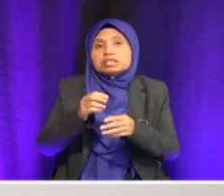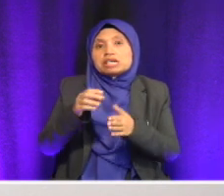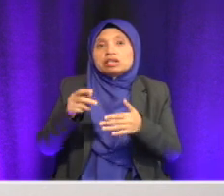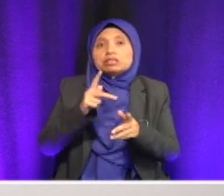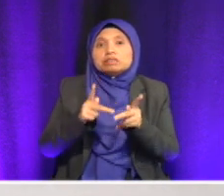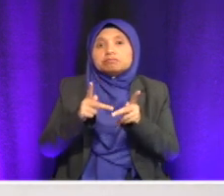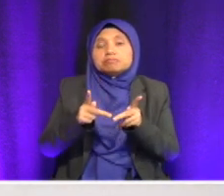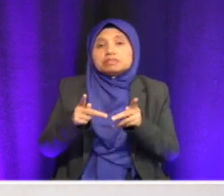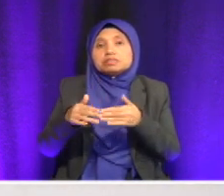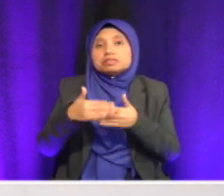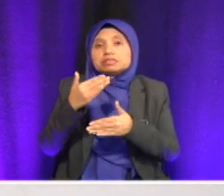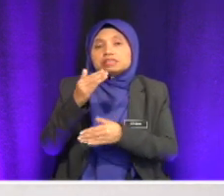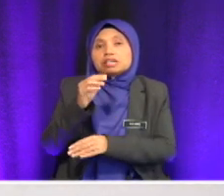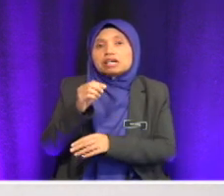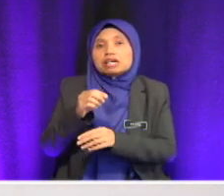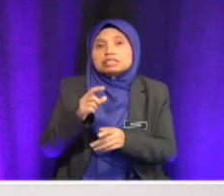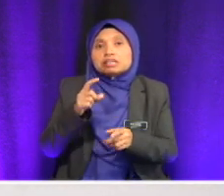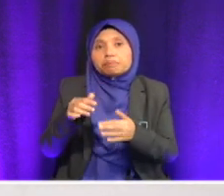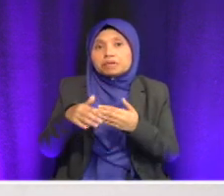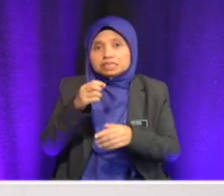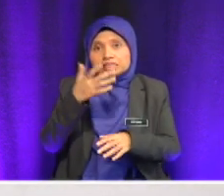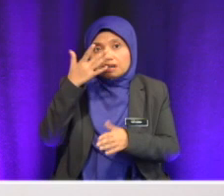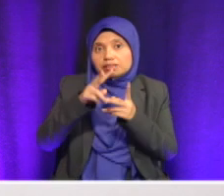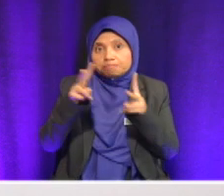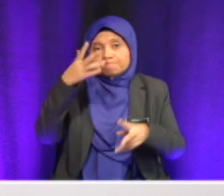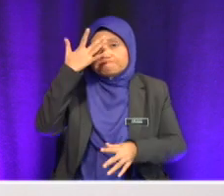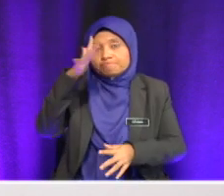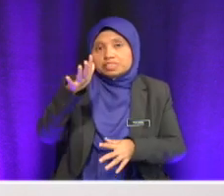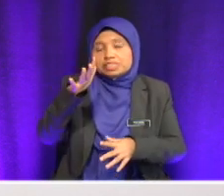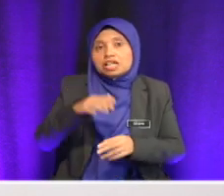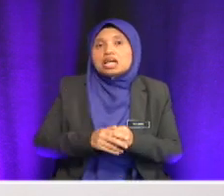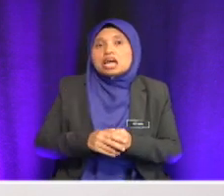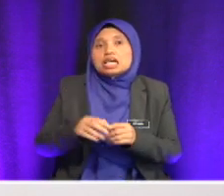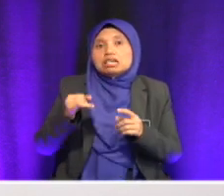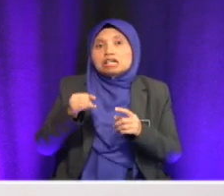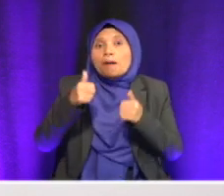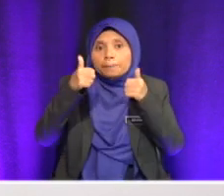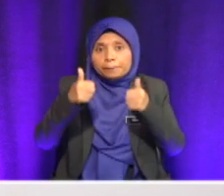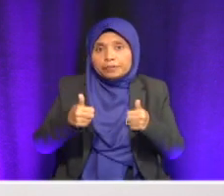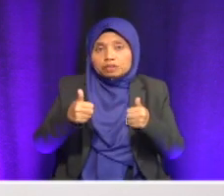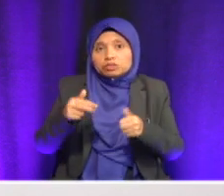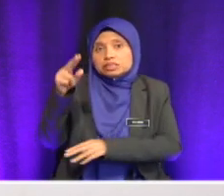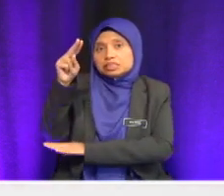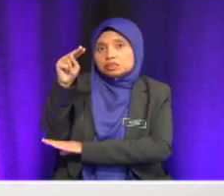them to eat the nuts. Okay. Yep, very smart, So, yeah, very smart. Very smart and very interesting. So what's your answer for this one, Anne?